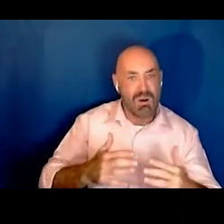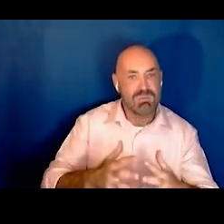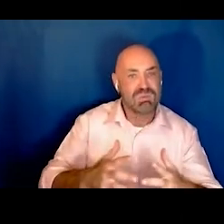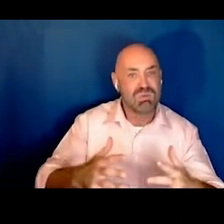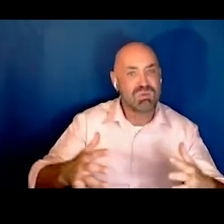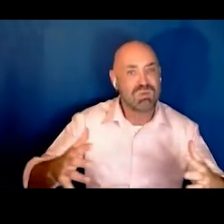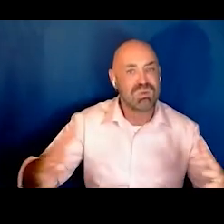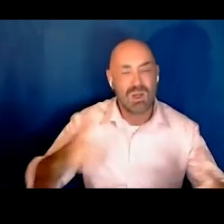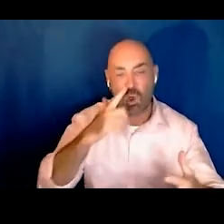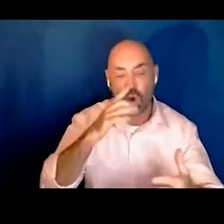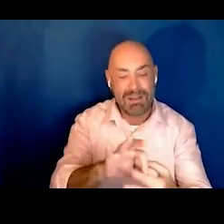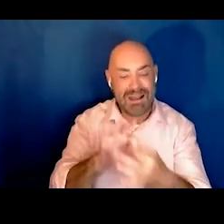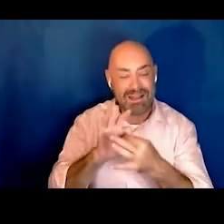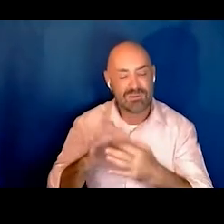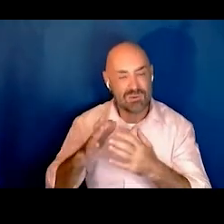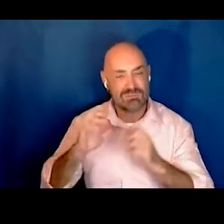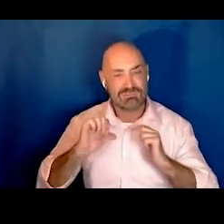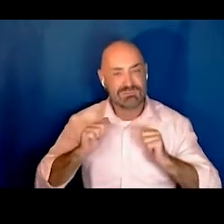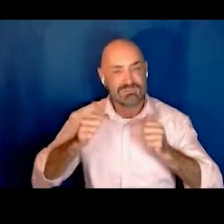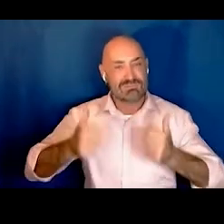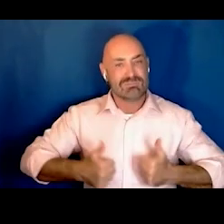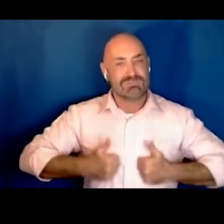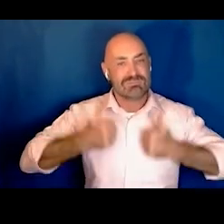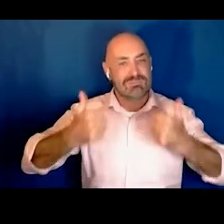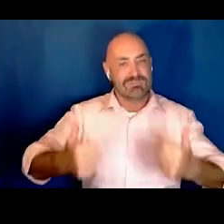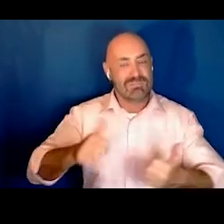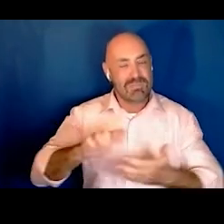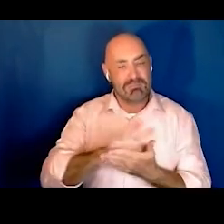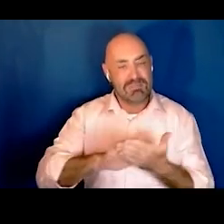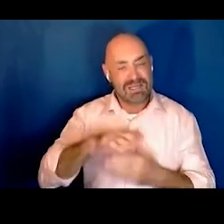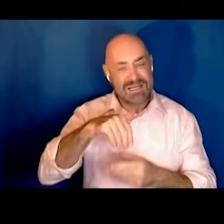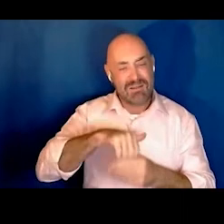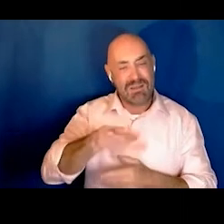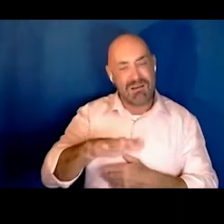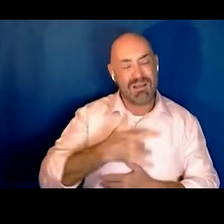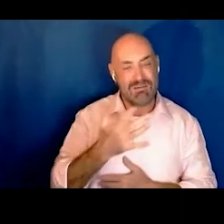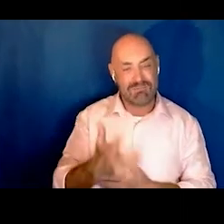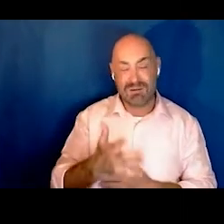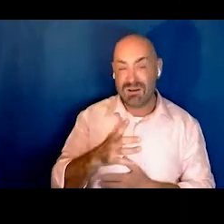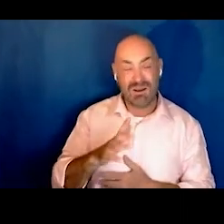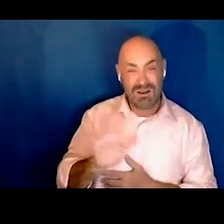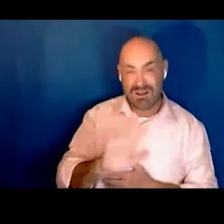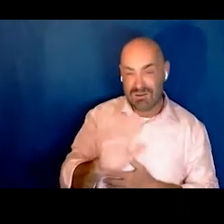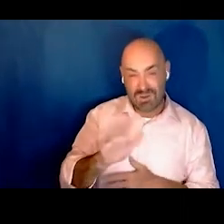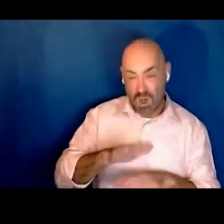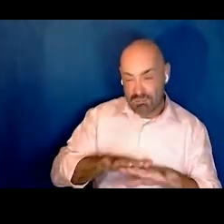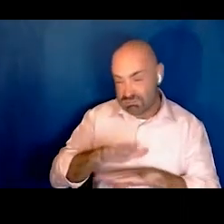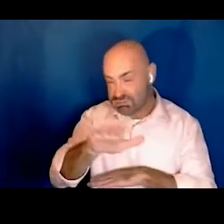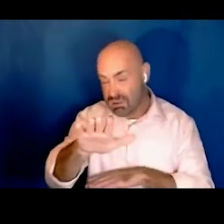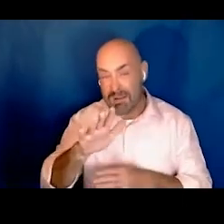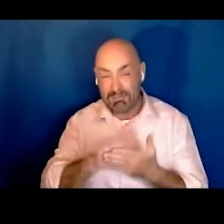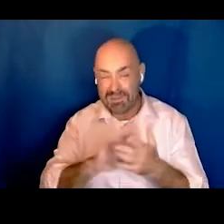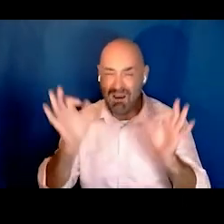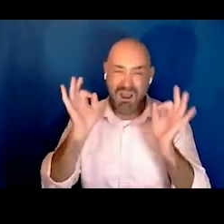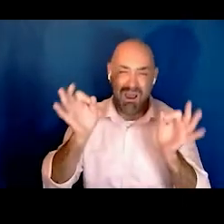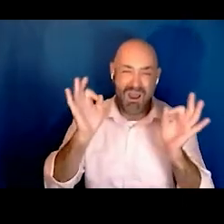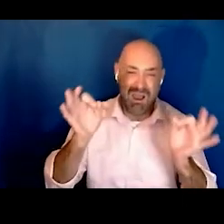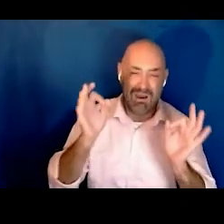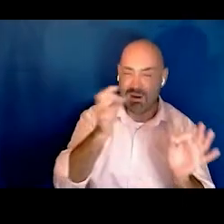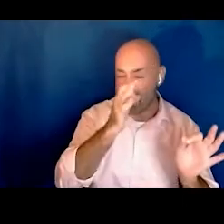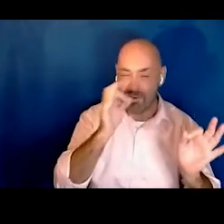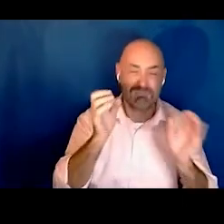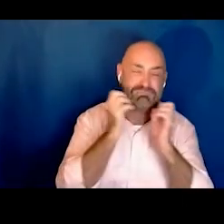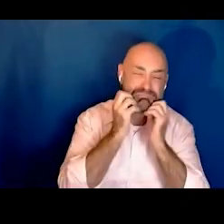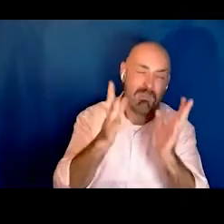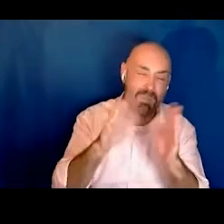this can be linked to higher well-being and meaning in life. But importantly, this is not about seeing the future as completely rosy, but not